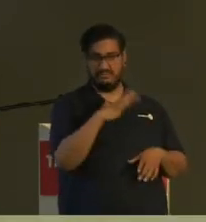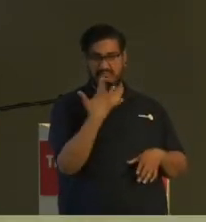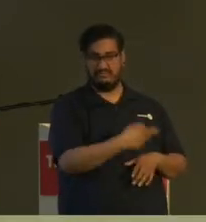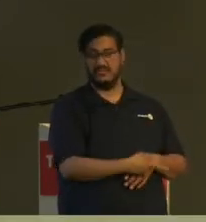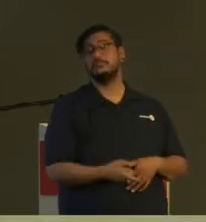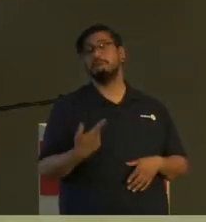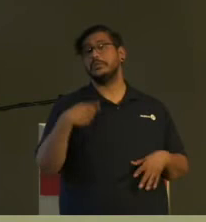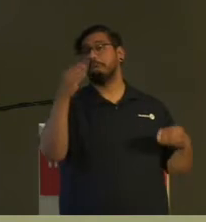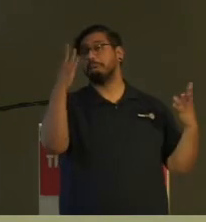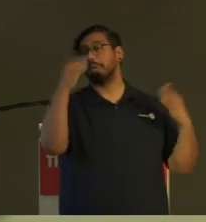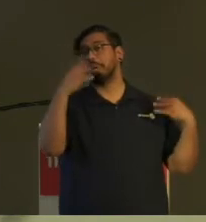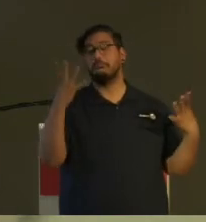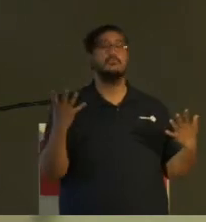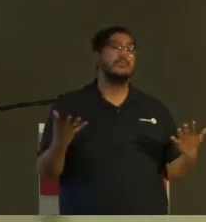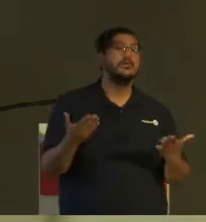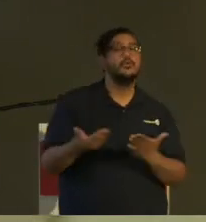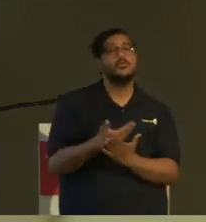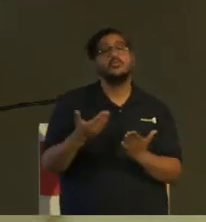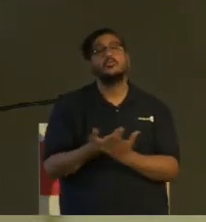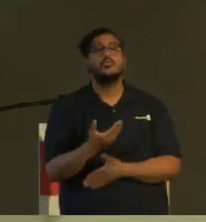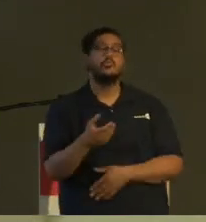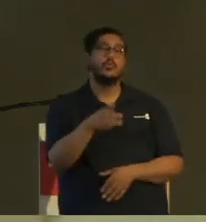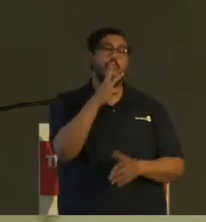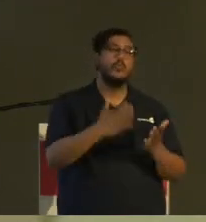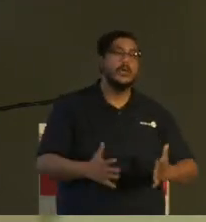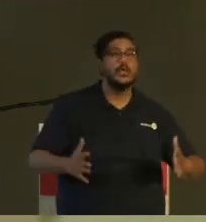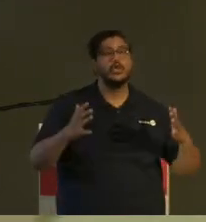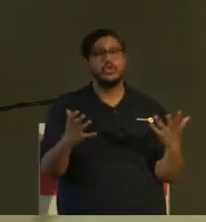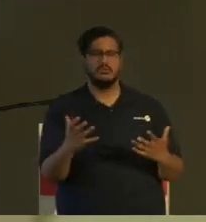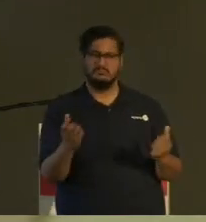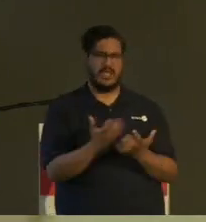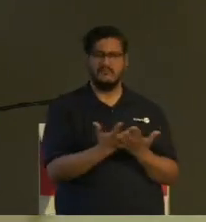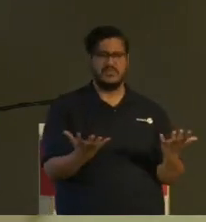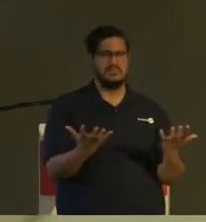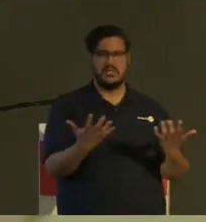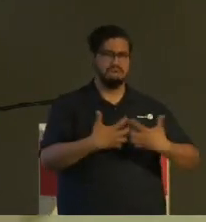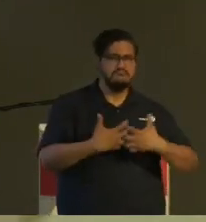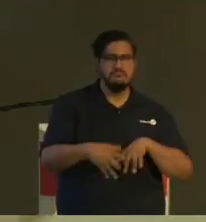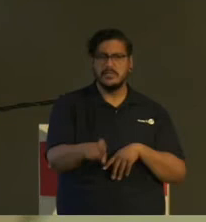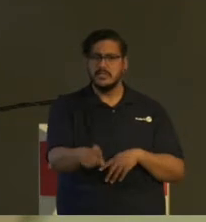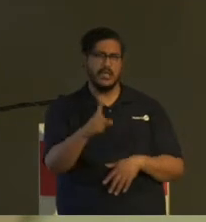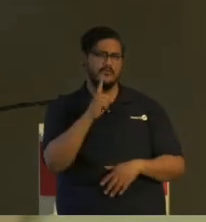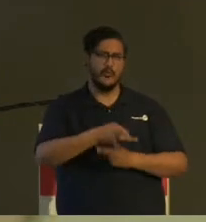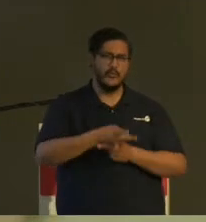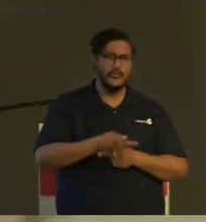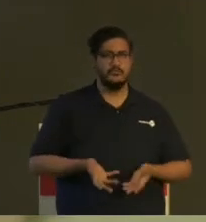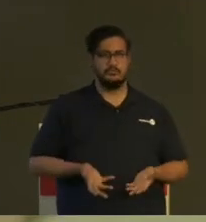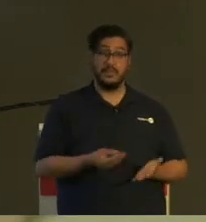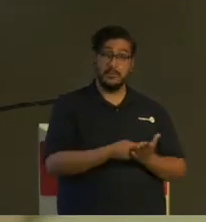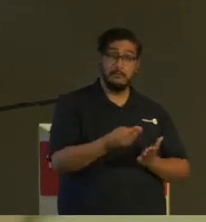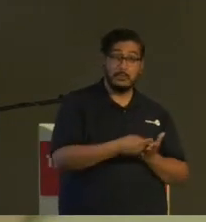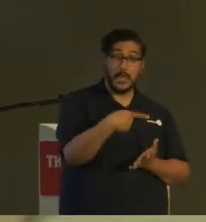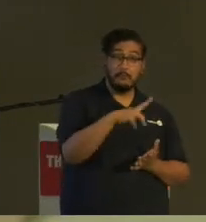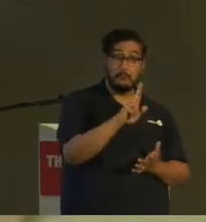and continued collecting new aquariums along with the equipment necessary to properly maintain them. I acquired tiny pumps